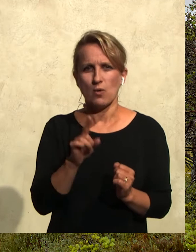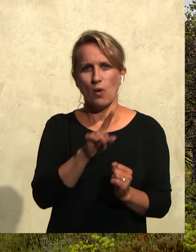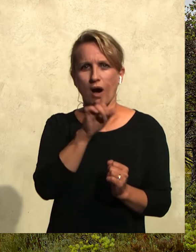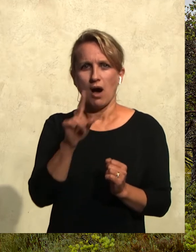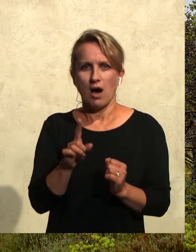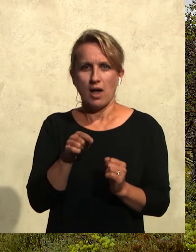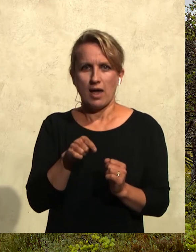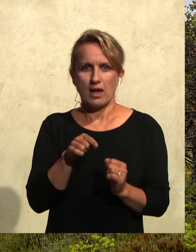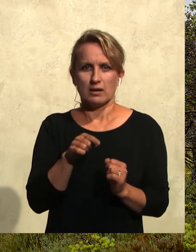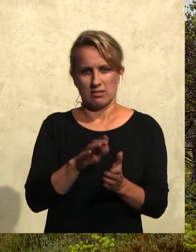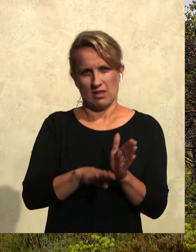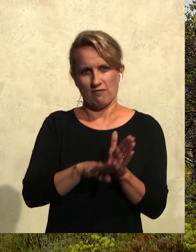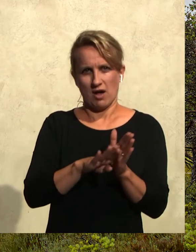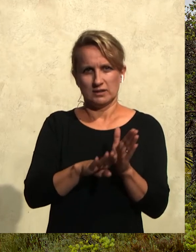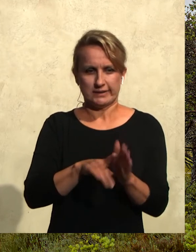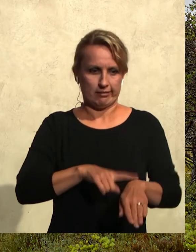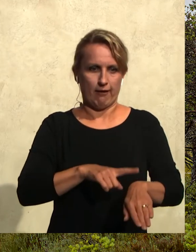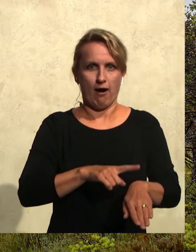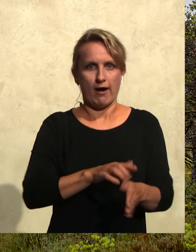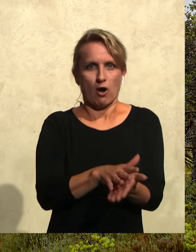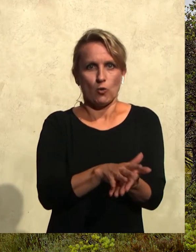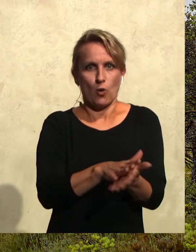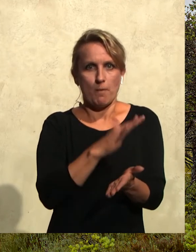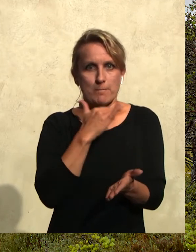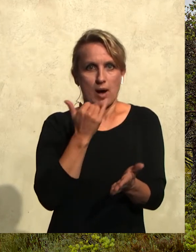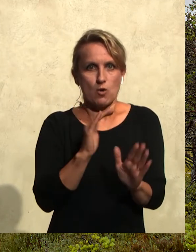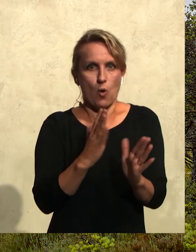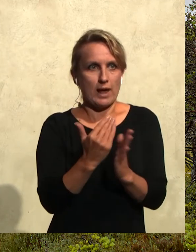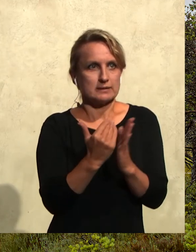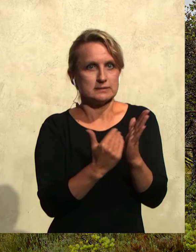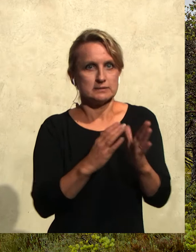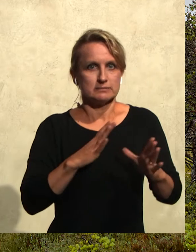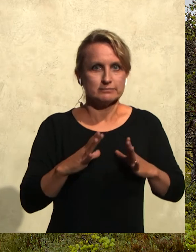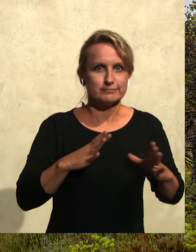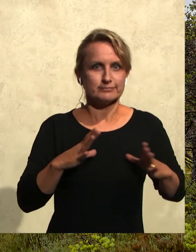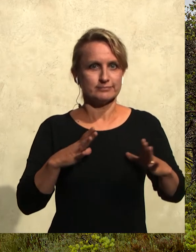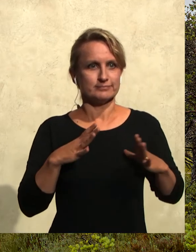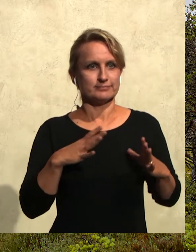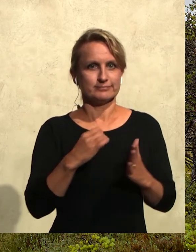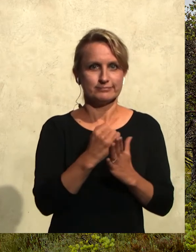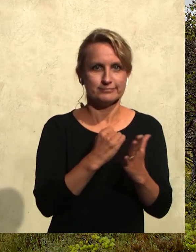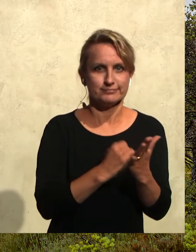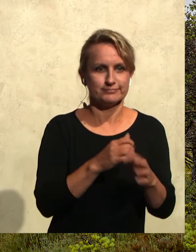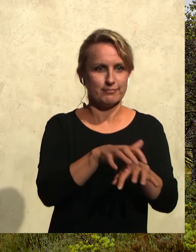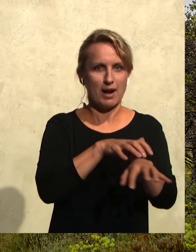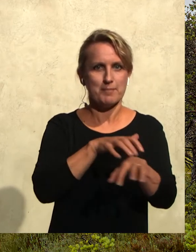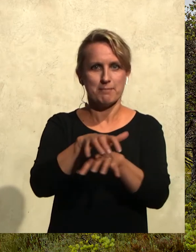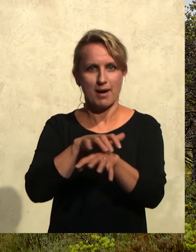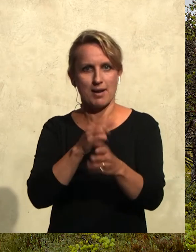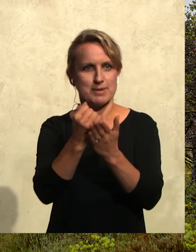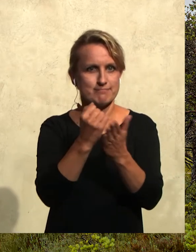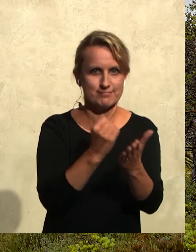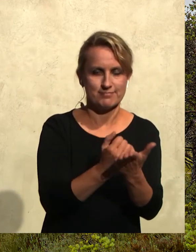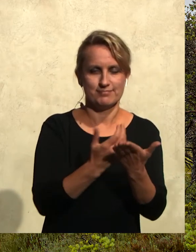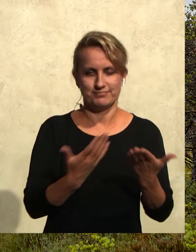final passage in governments. And of course, we have increasing availability of good quality